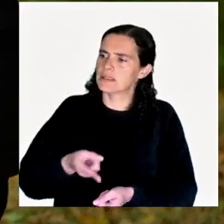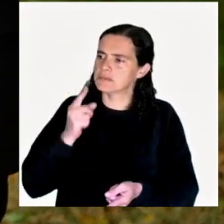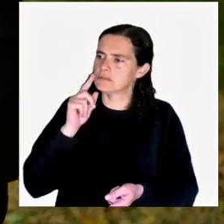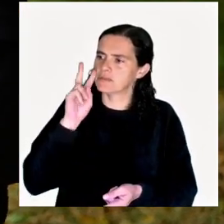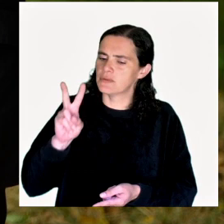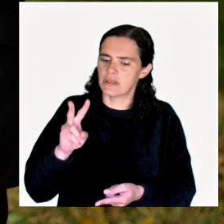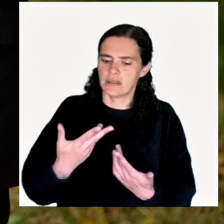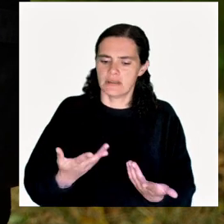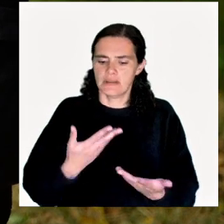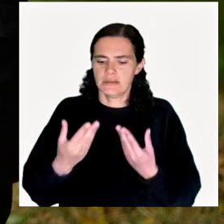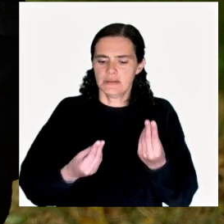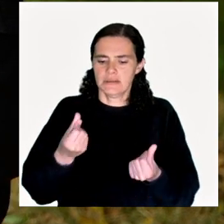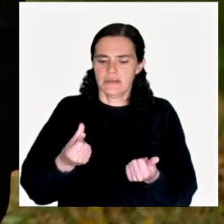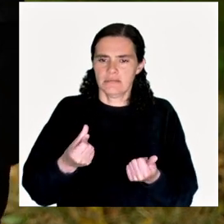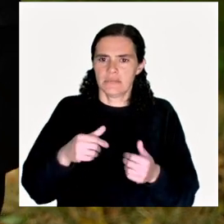kind of